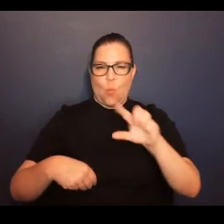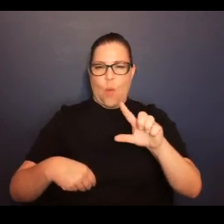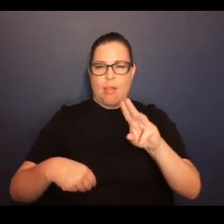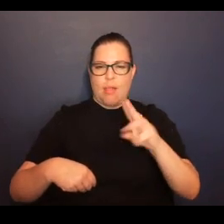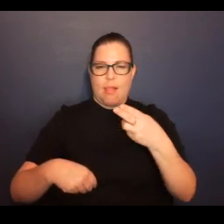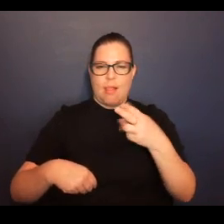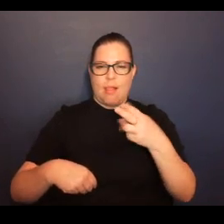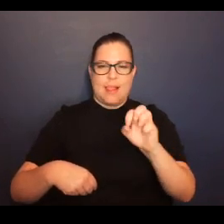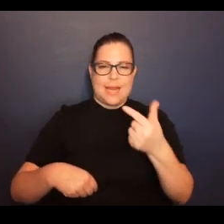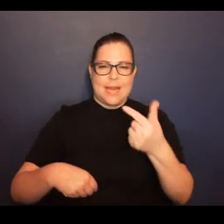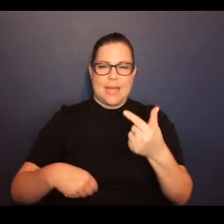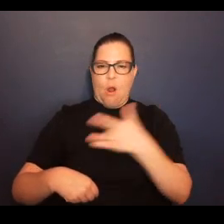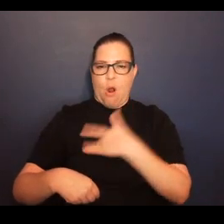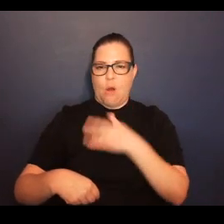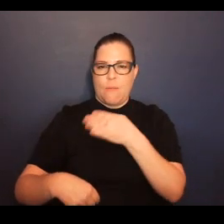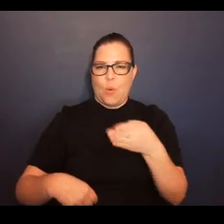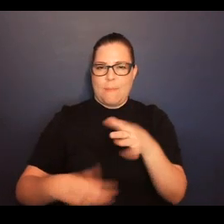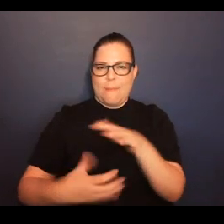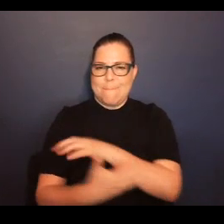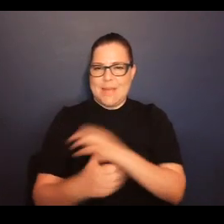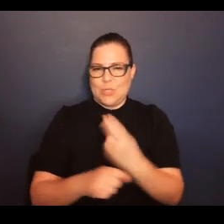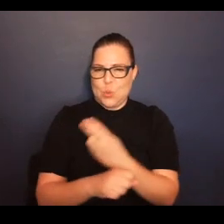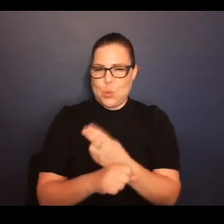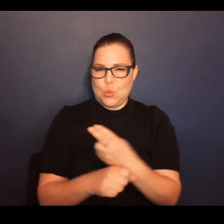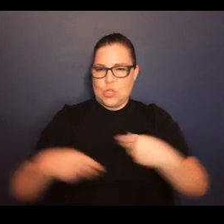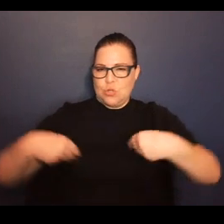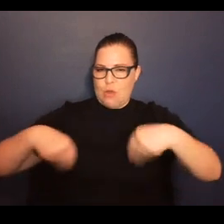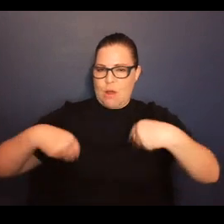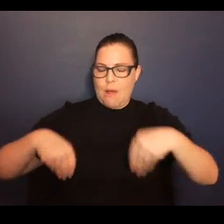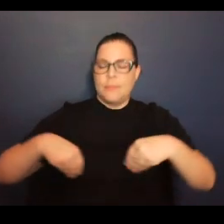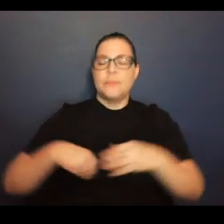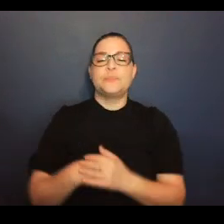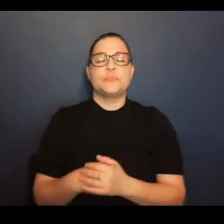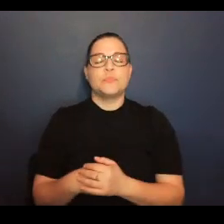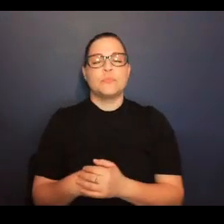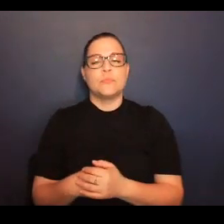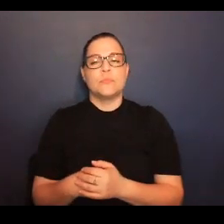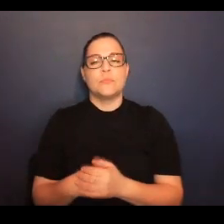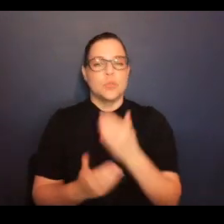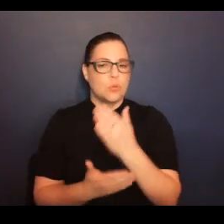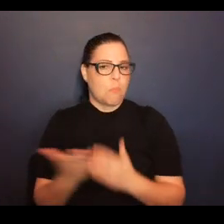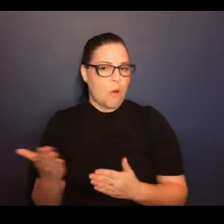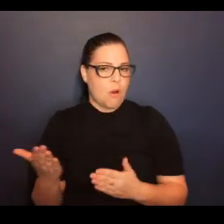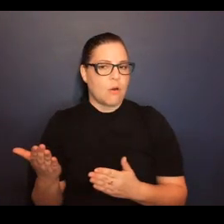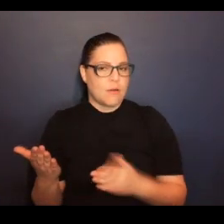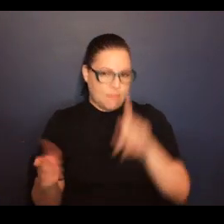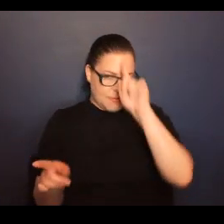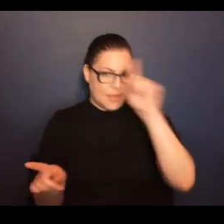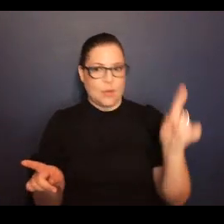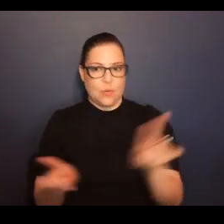Boynton Shops mixed use. So as a part of the